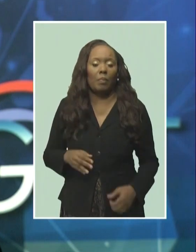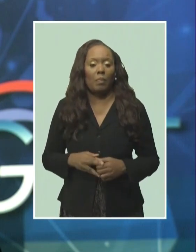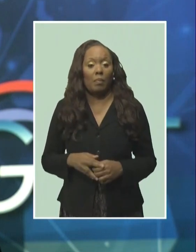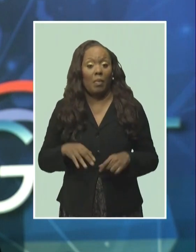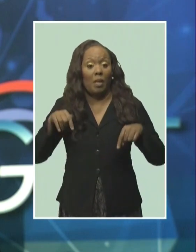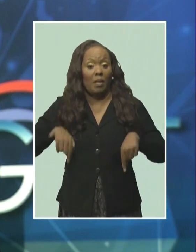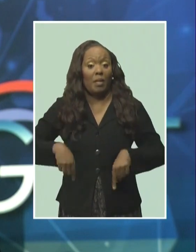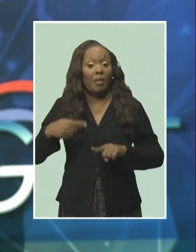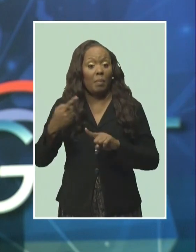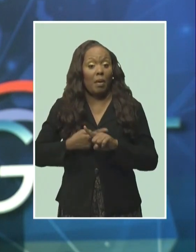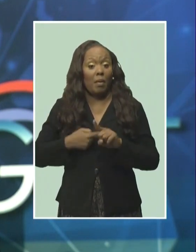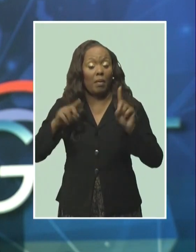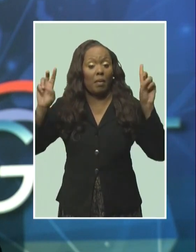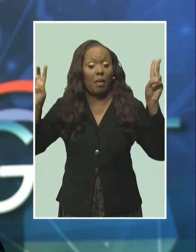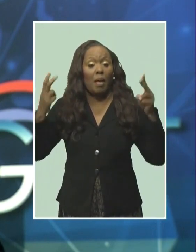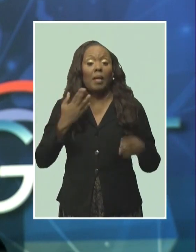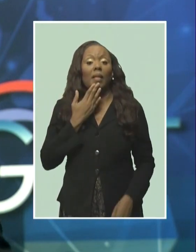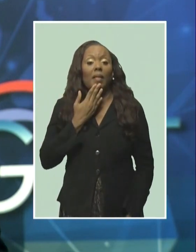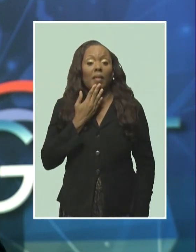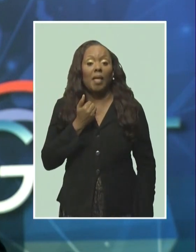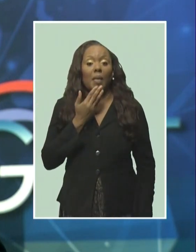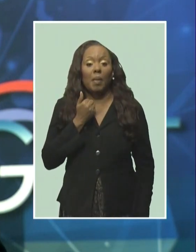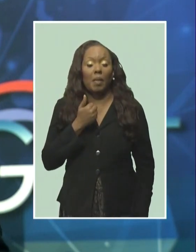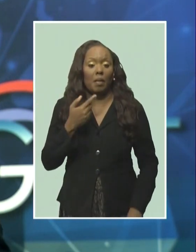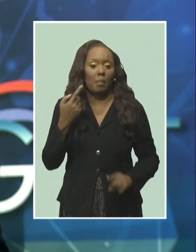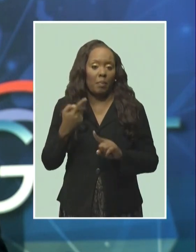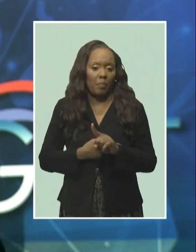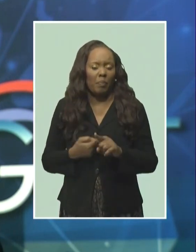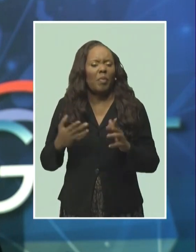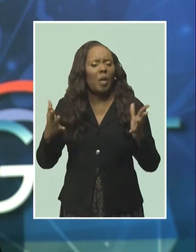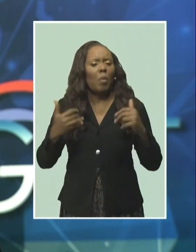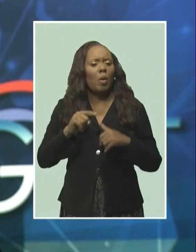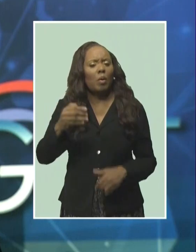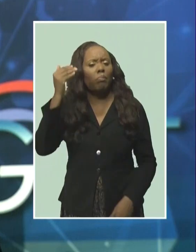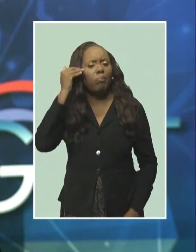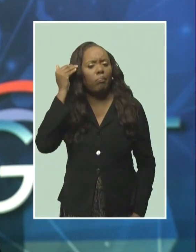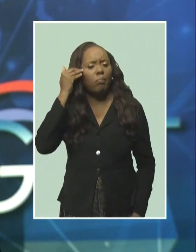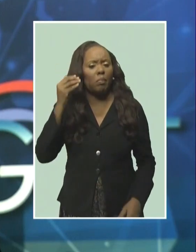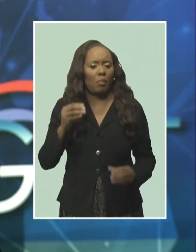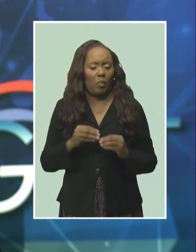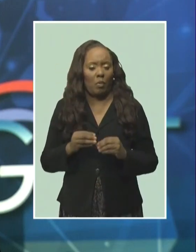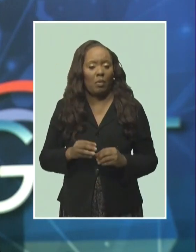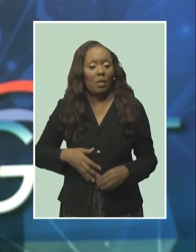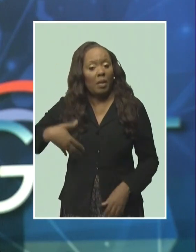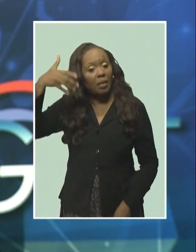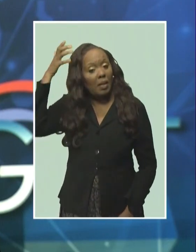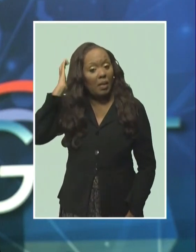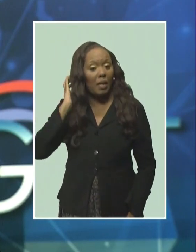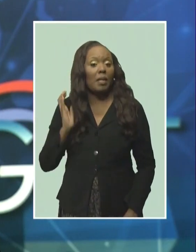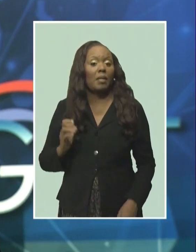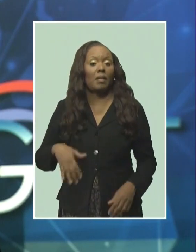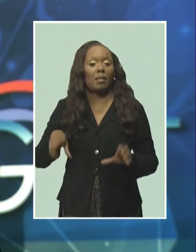service, says it is now in its 4th year. That initiative was implemented owing to the COVID-19 pandemic.